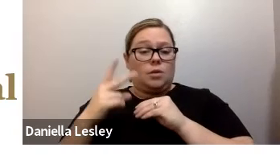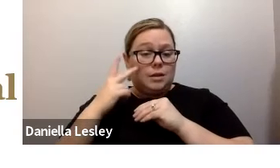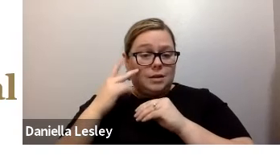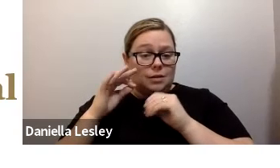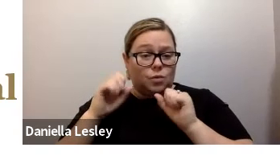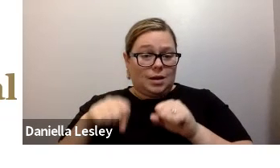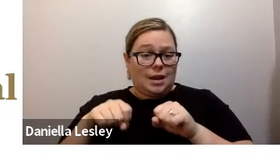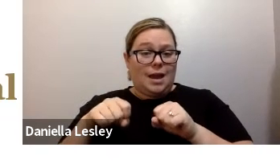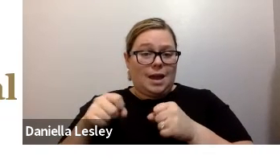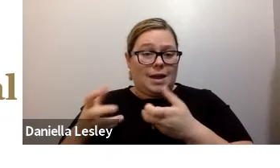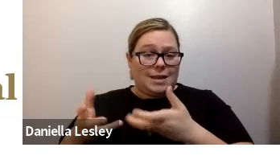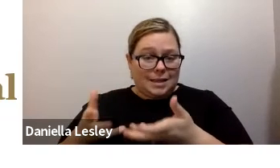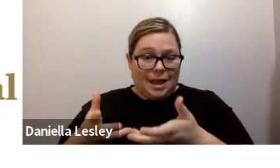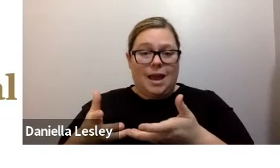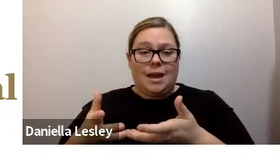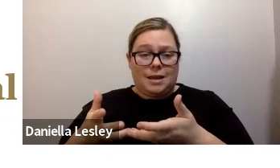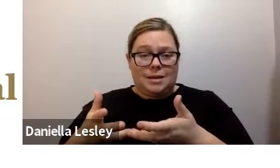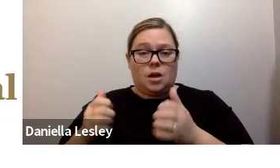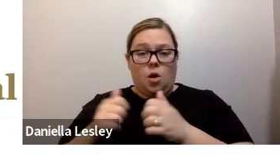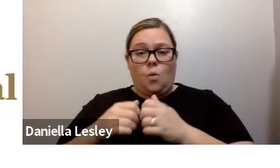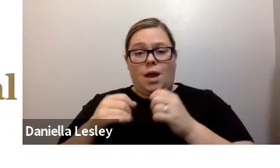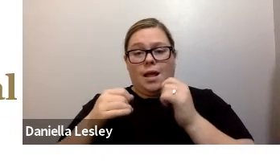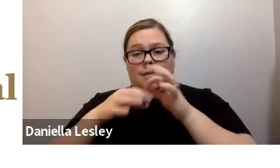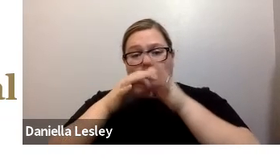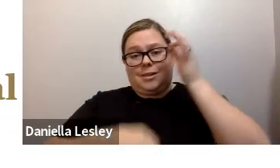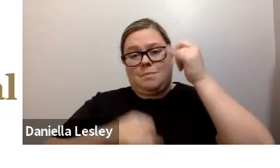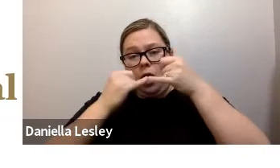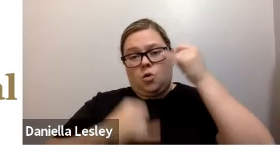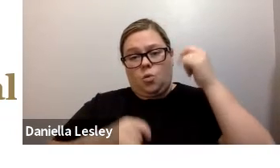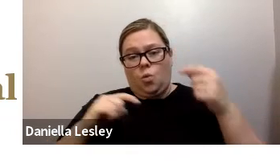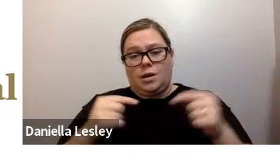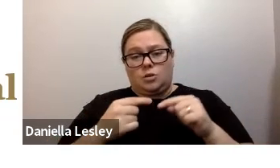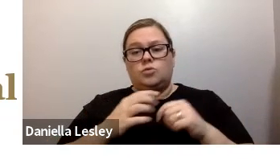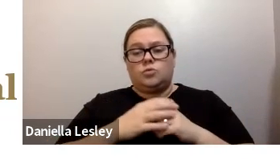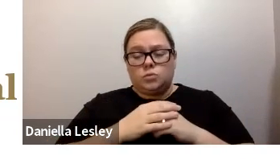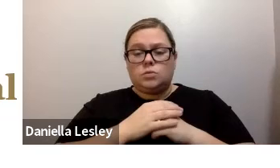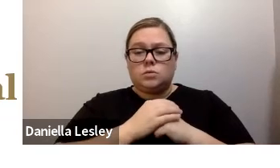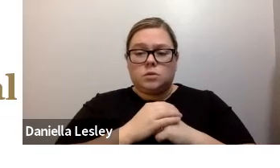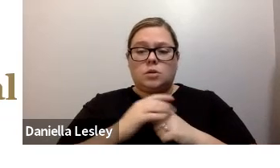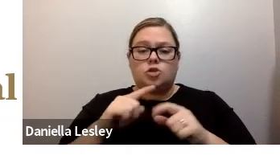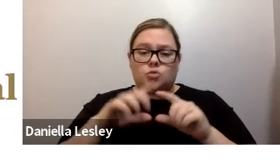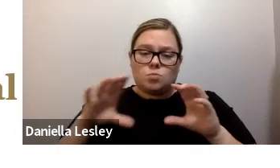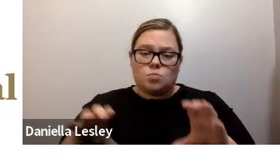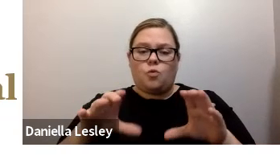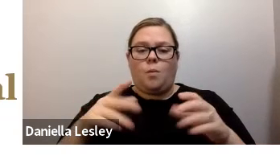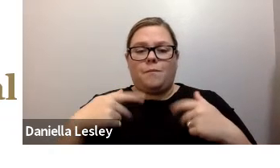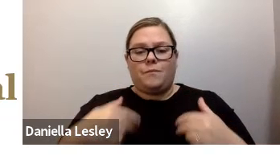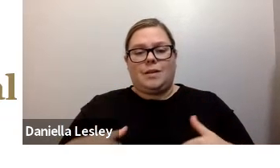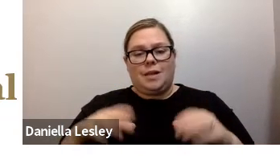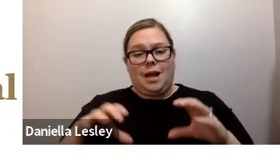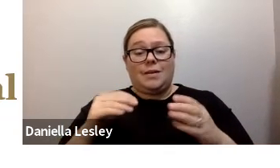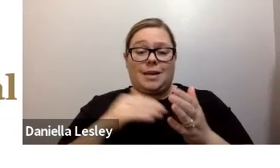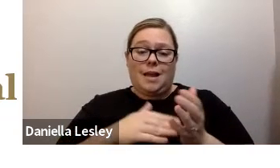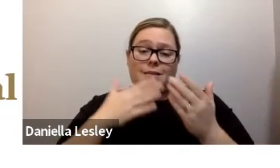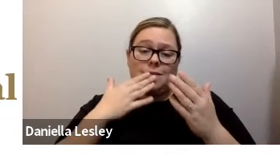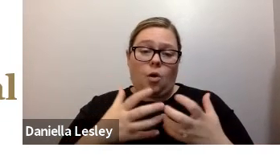can engage individuals with spinal cord injury for multiple weeks in the community to perform physical activity. Again, thank you